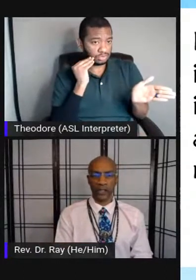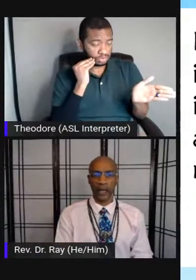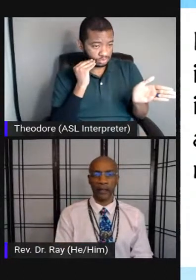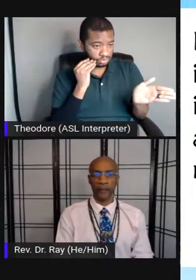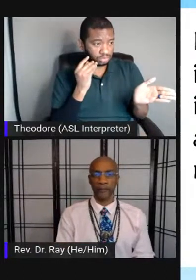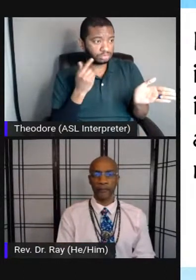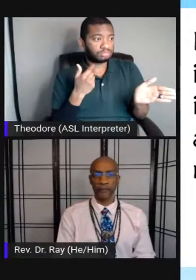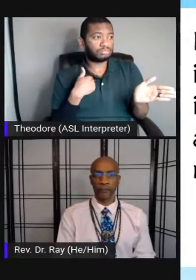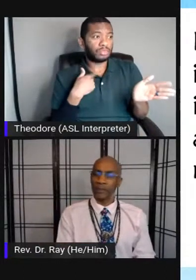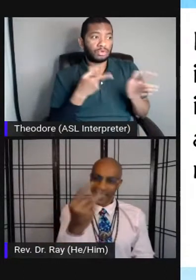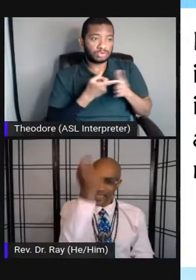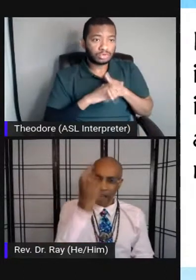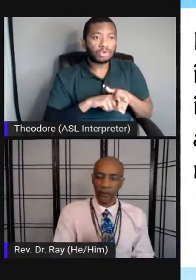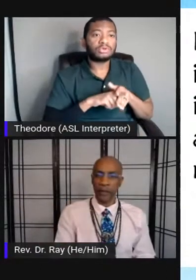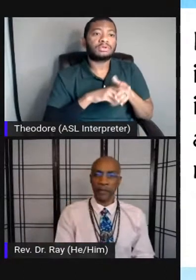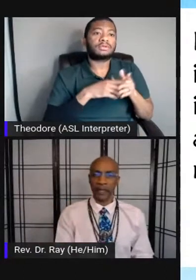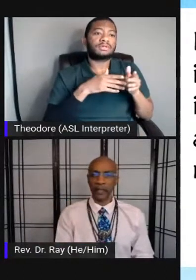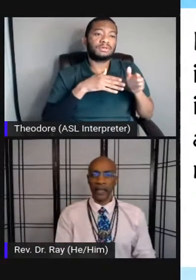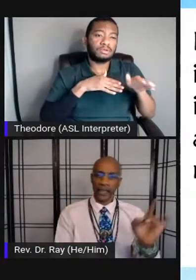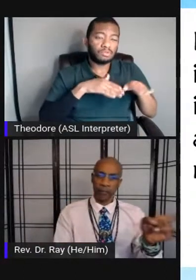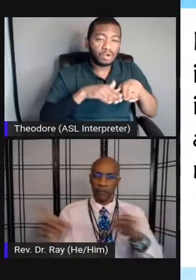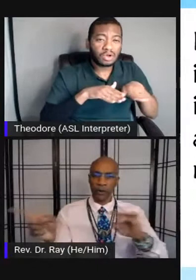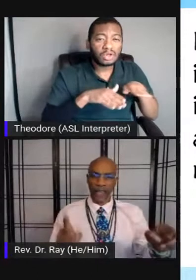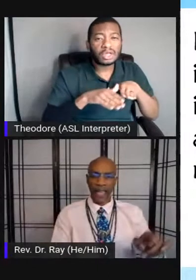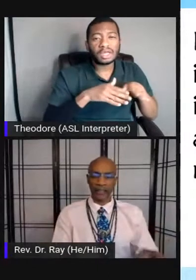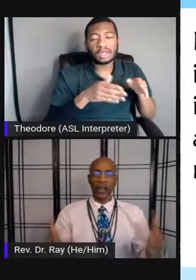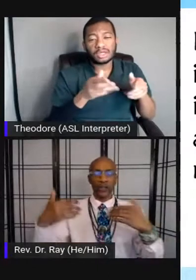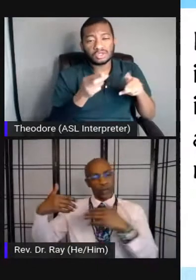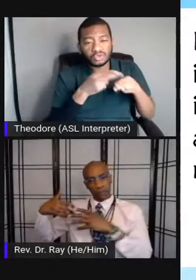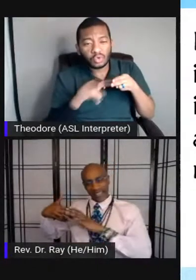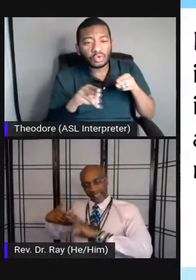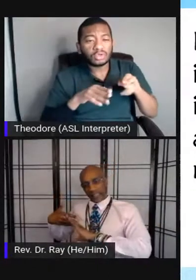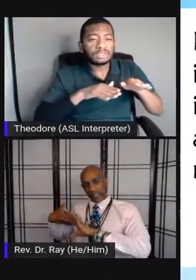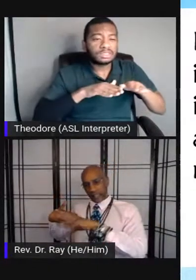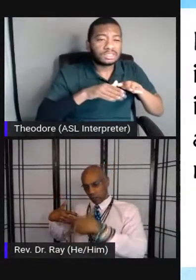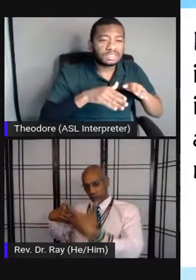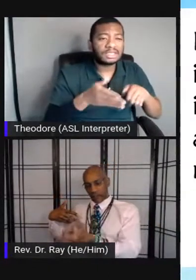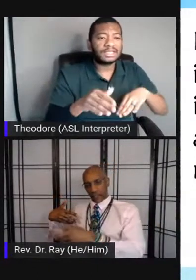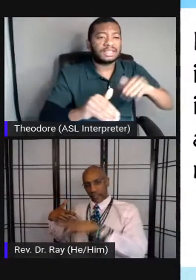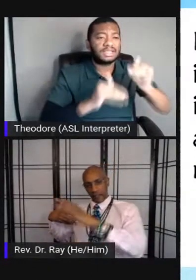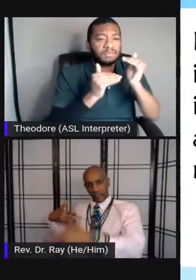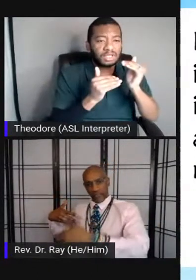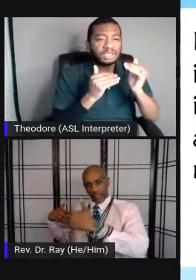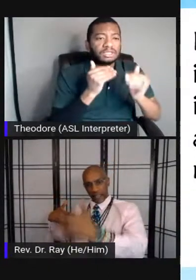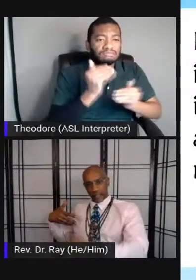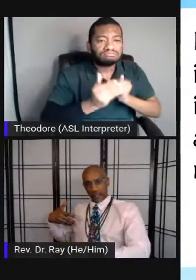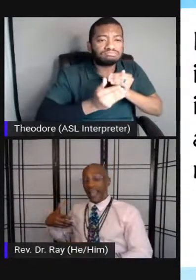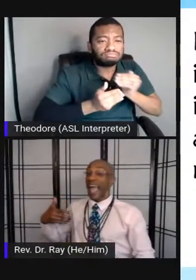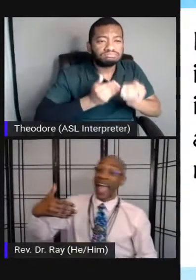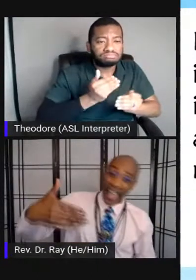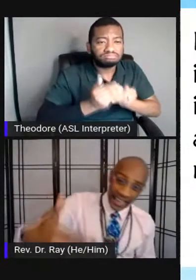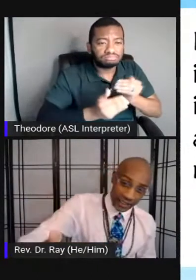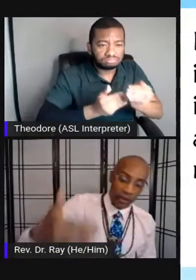miles a day. Doesn't have to be immediate. It can be both and. You can be healing whatever the thing